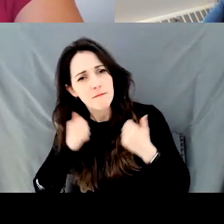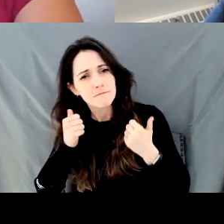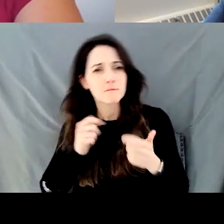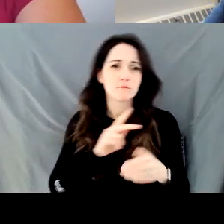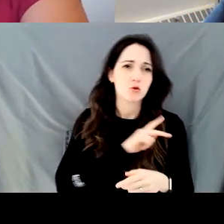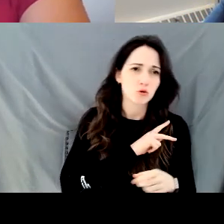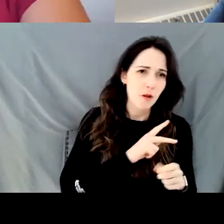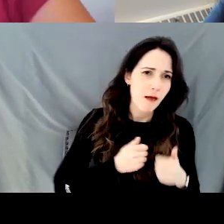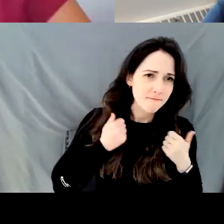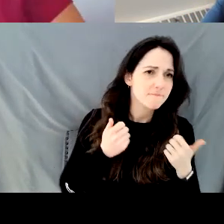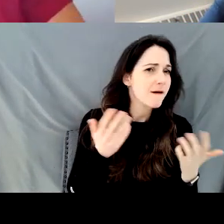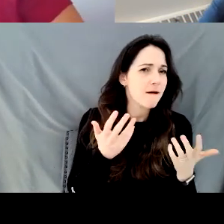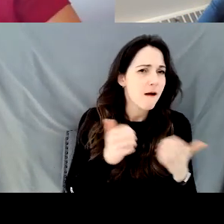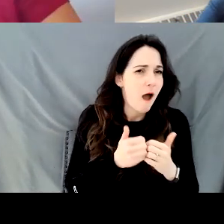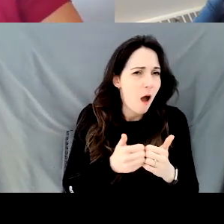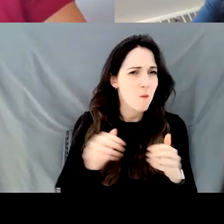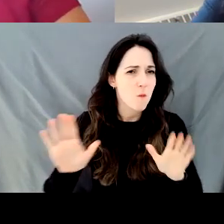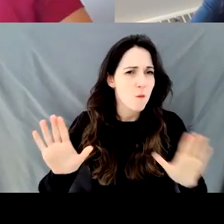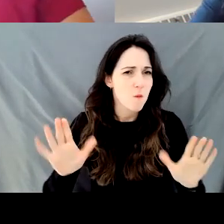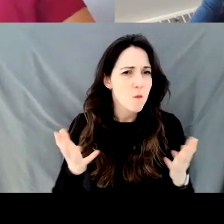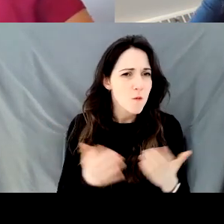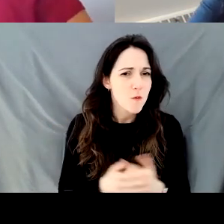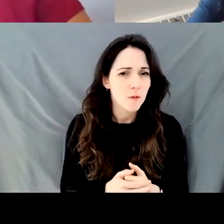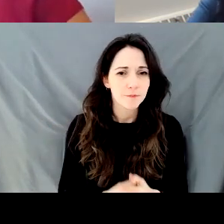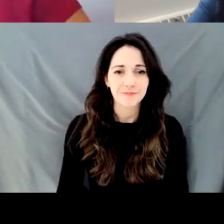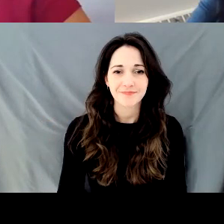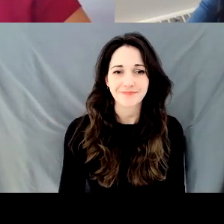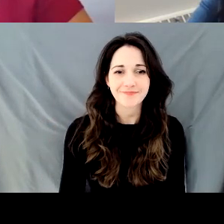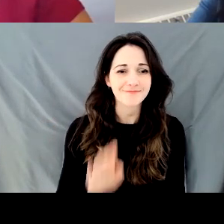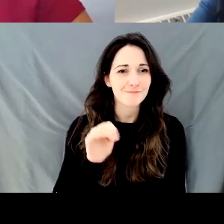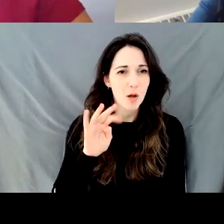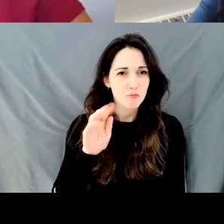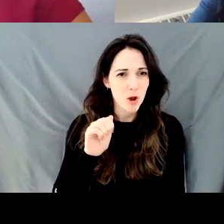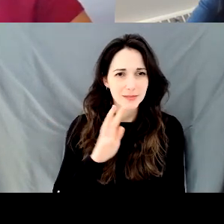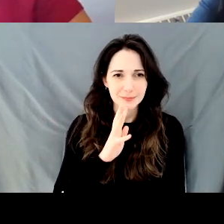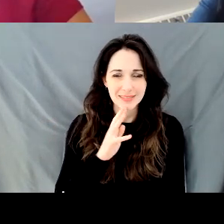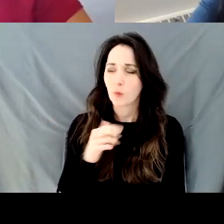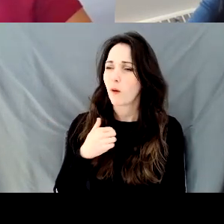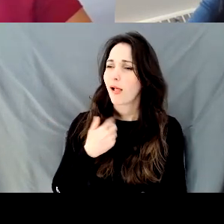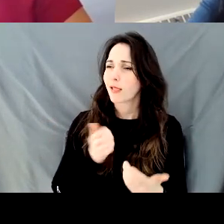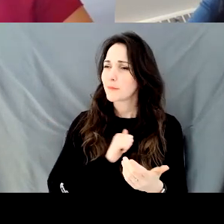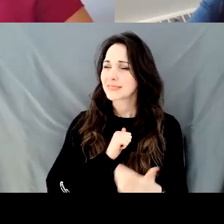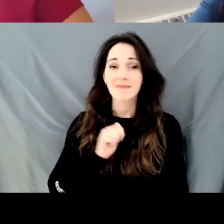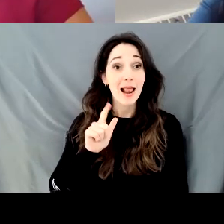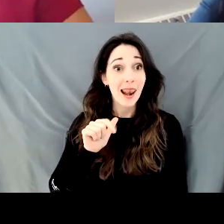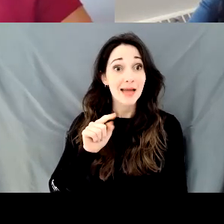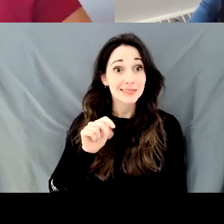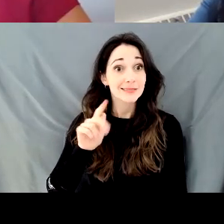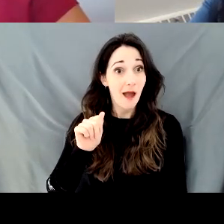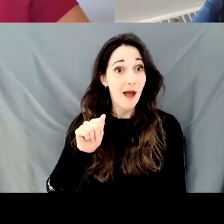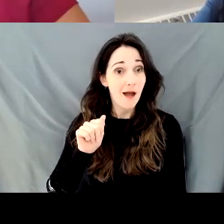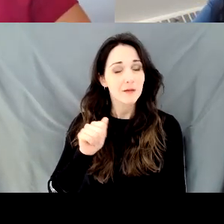Yeah, so I'm not only like Latina, I'm also an immigrant to this